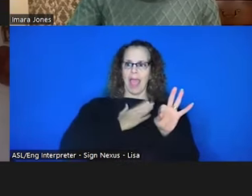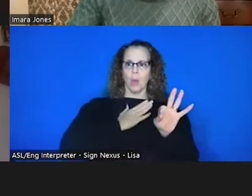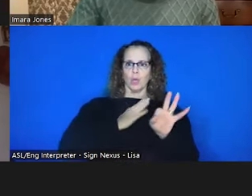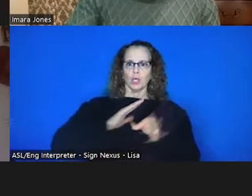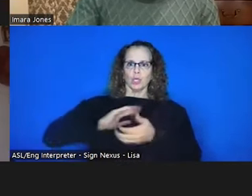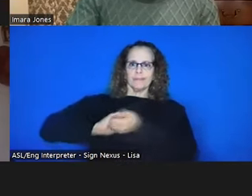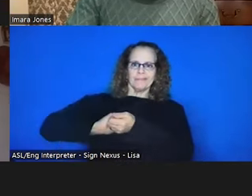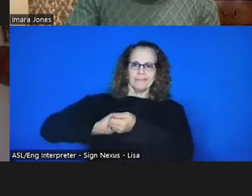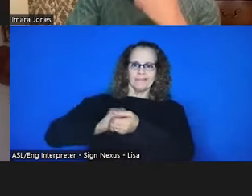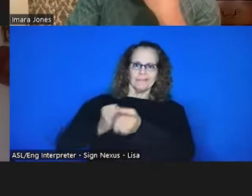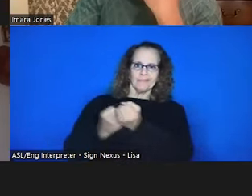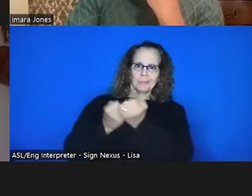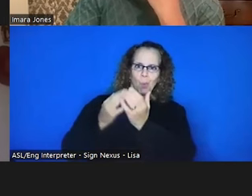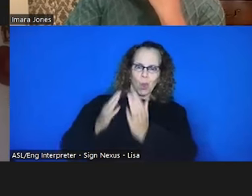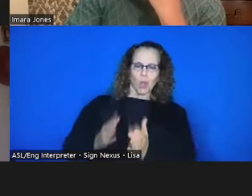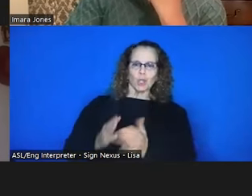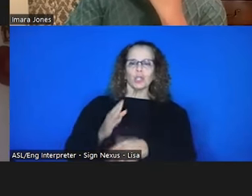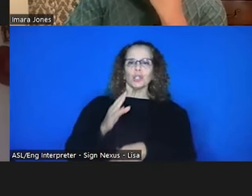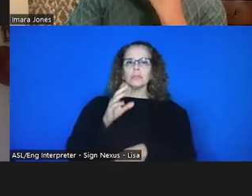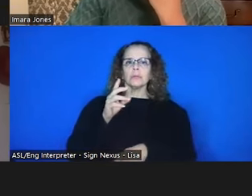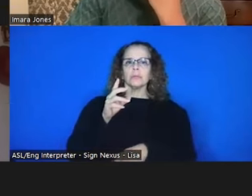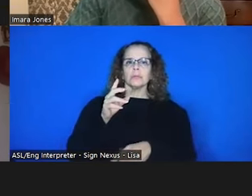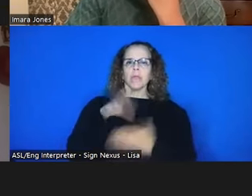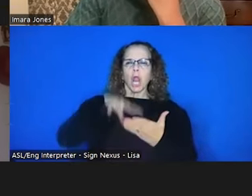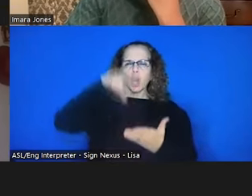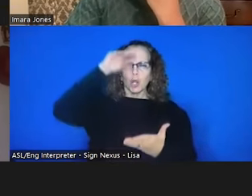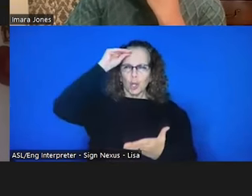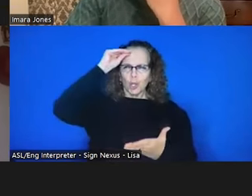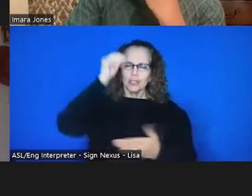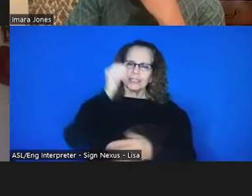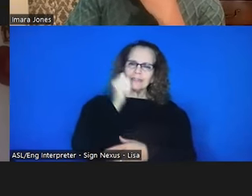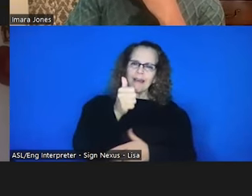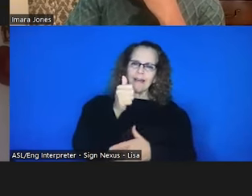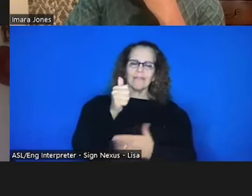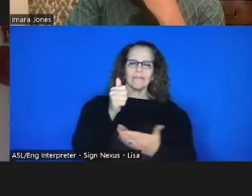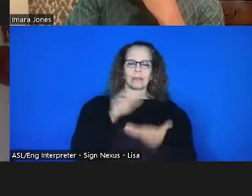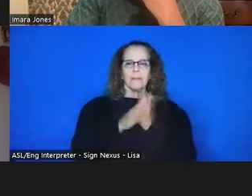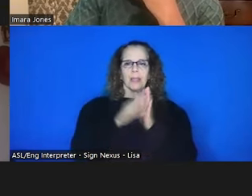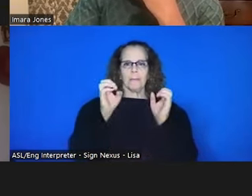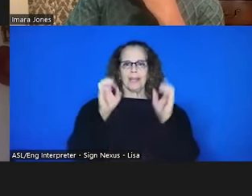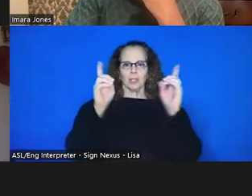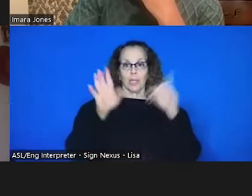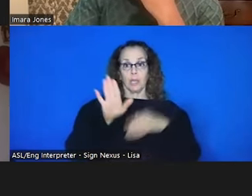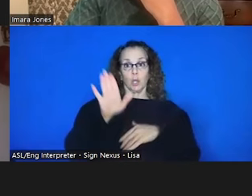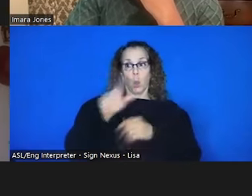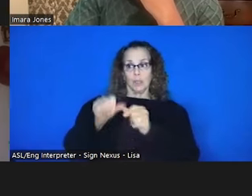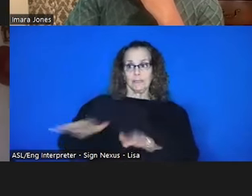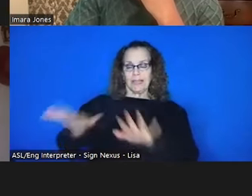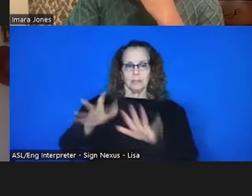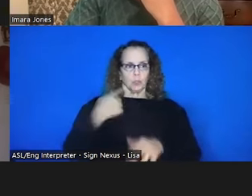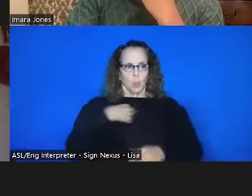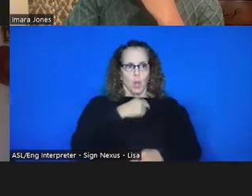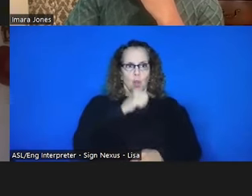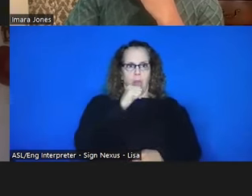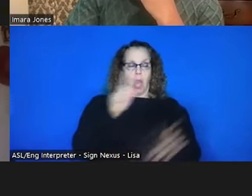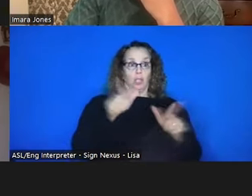educate yourself enough to where you're in these spaces where we are not, because we are not a large, you know, people